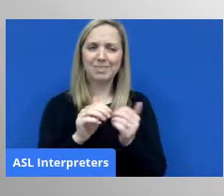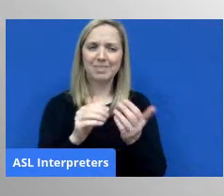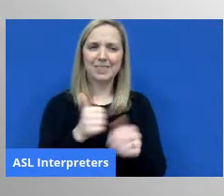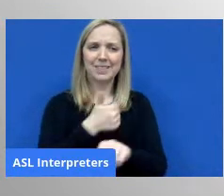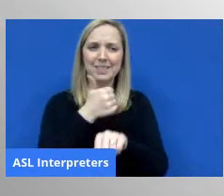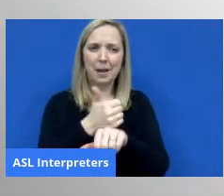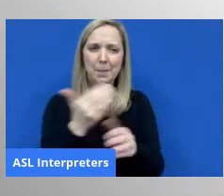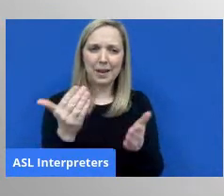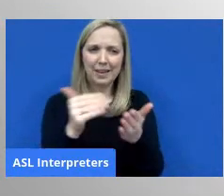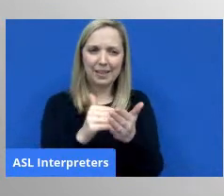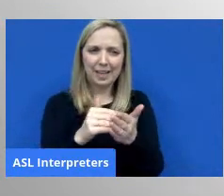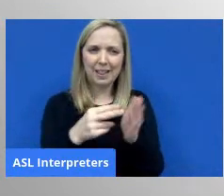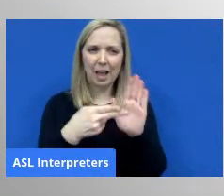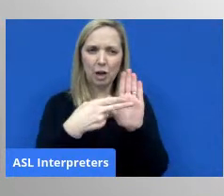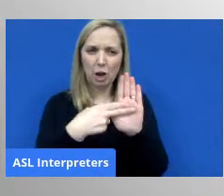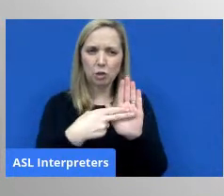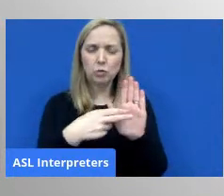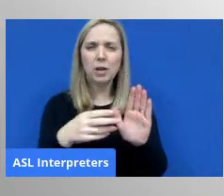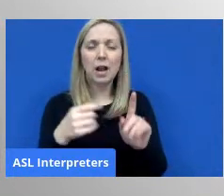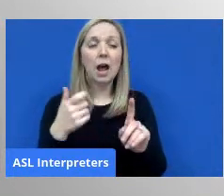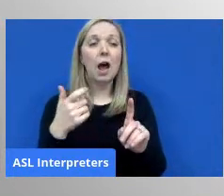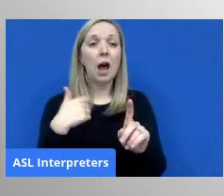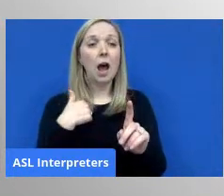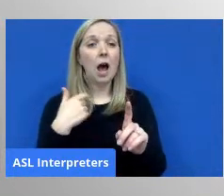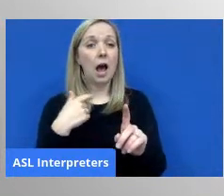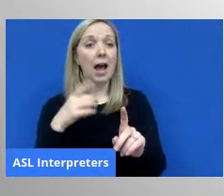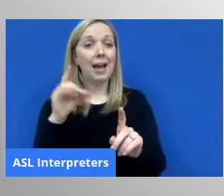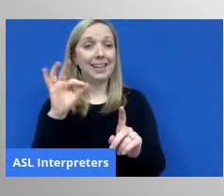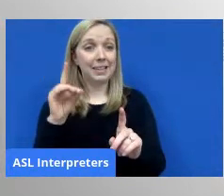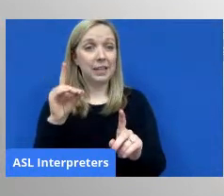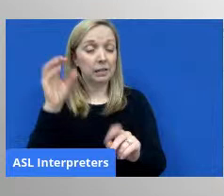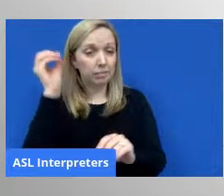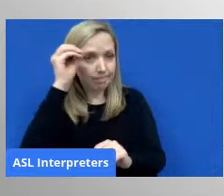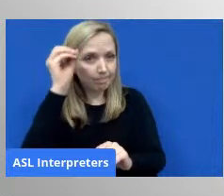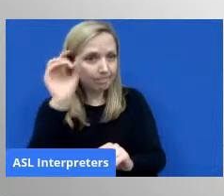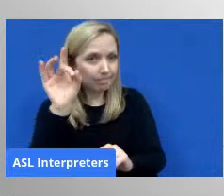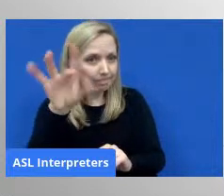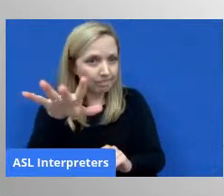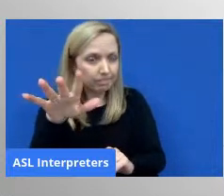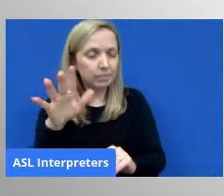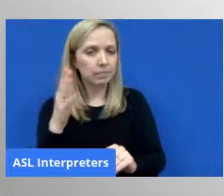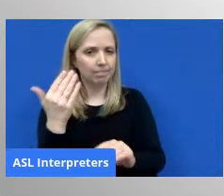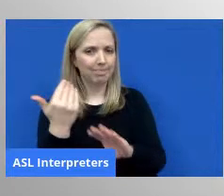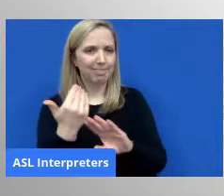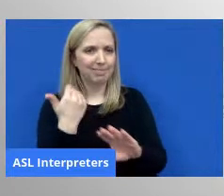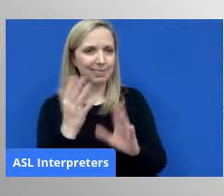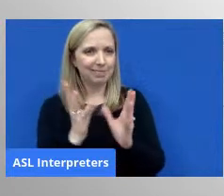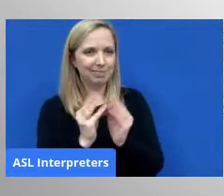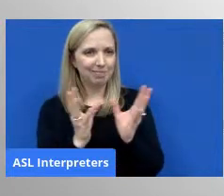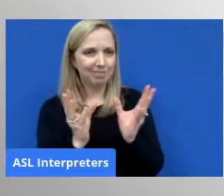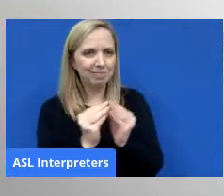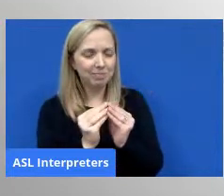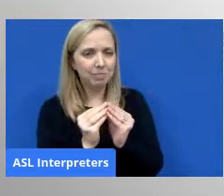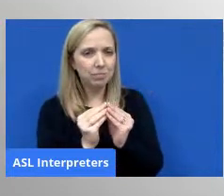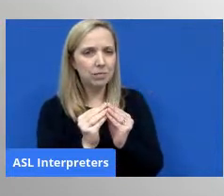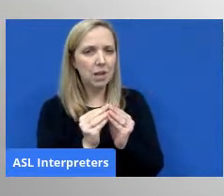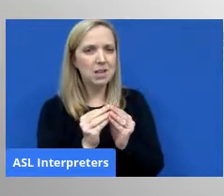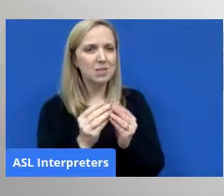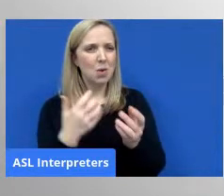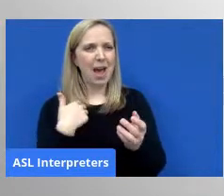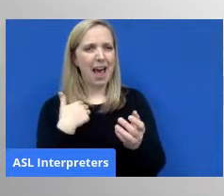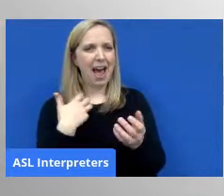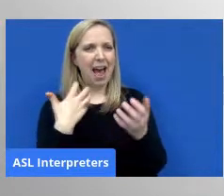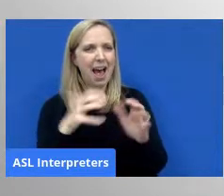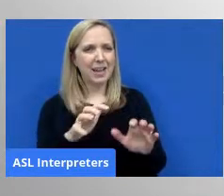those concerns at the last meeting. However, I think when we look at making sure that we're not contributing to the school to